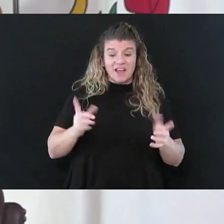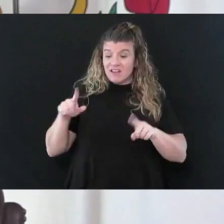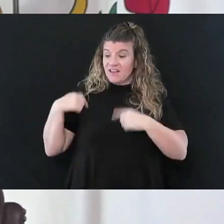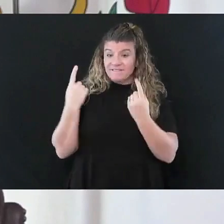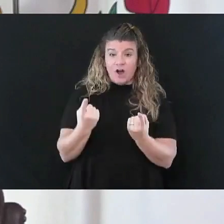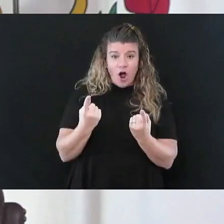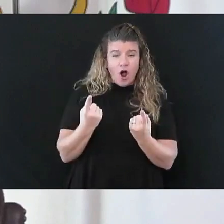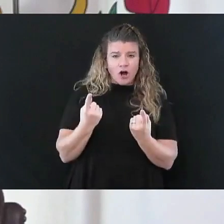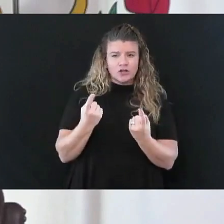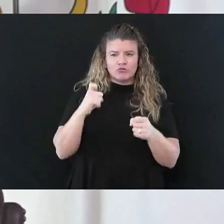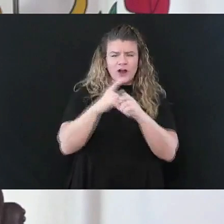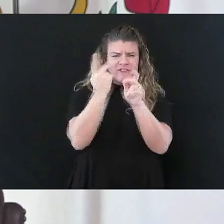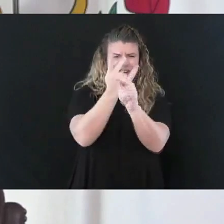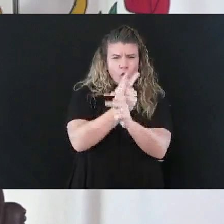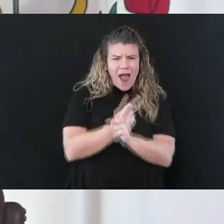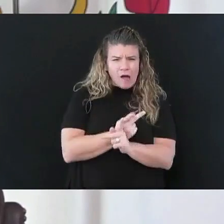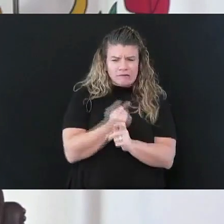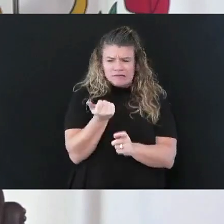as weeding out,